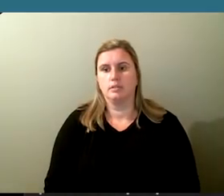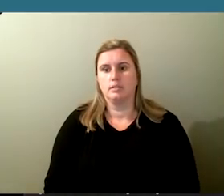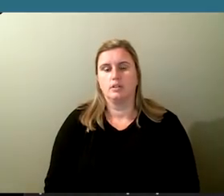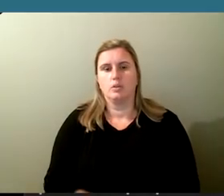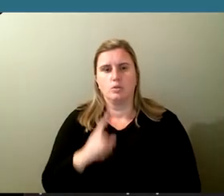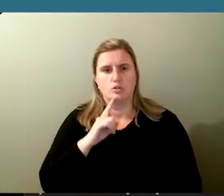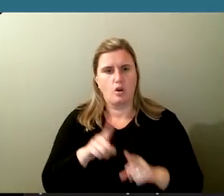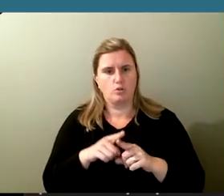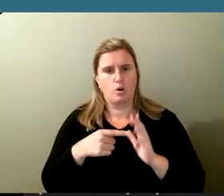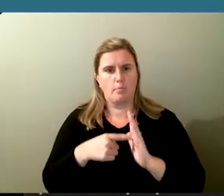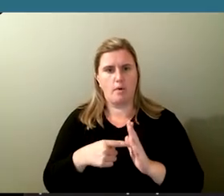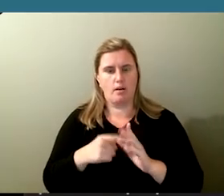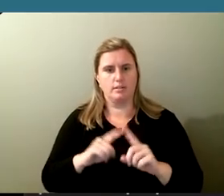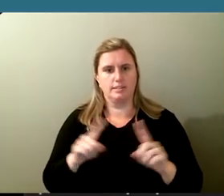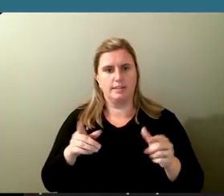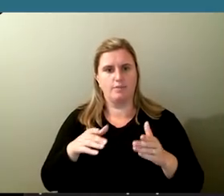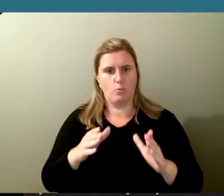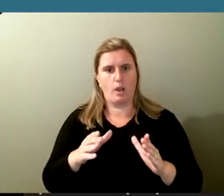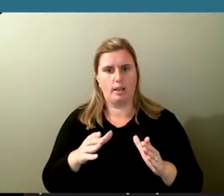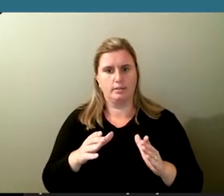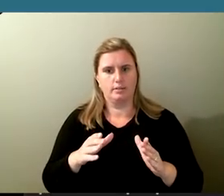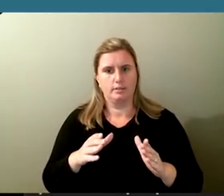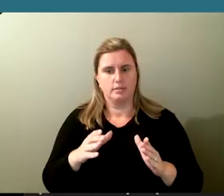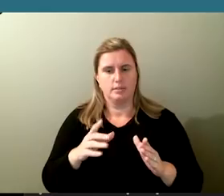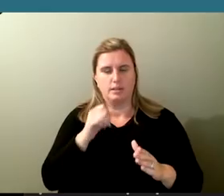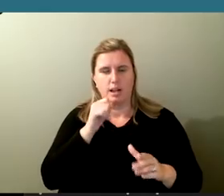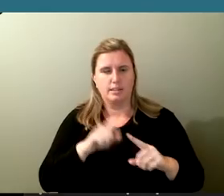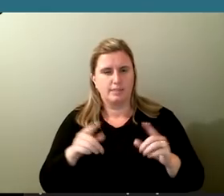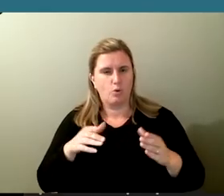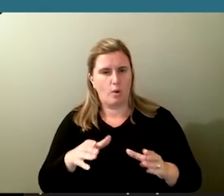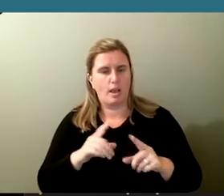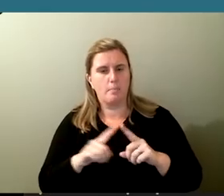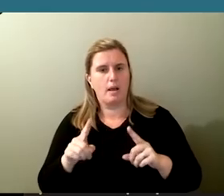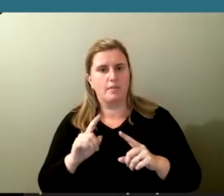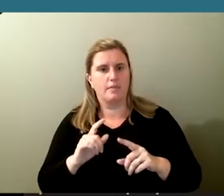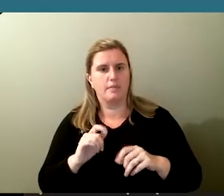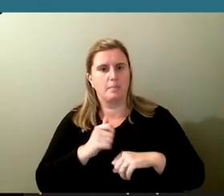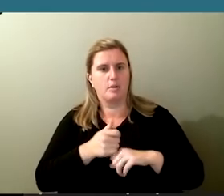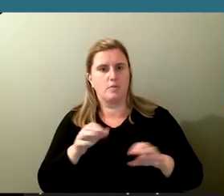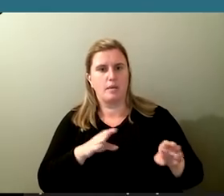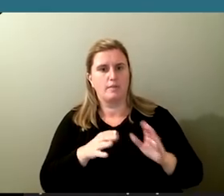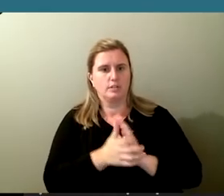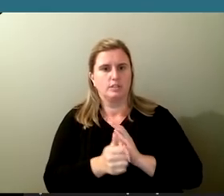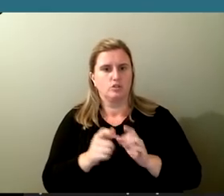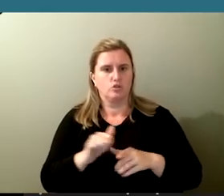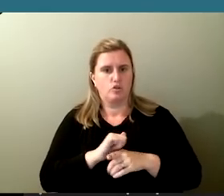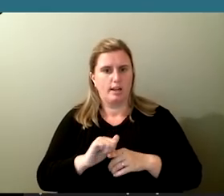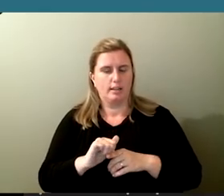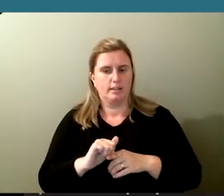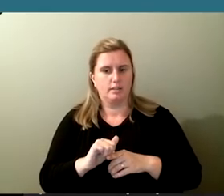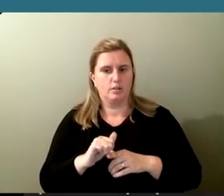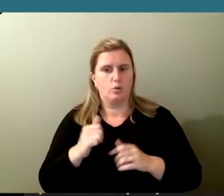also modeled a different way to, not a different way, but basically the implementation of behavioral skills training